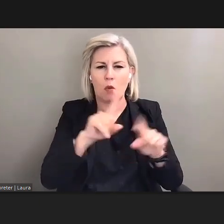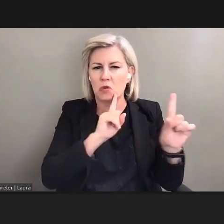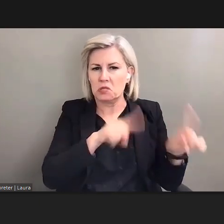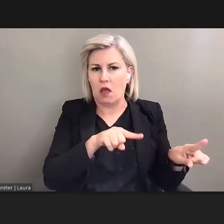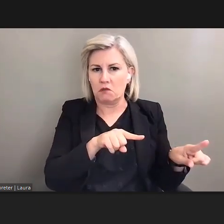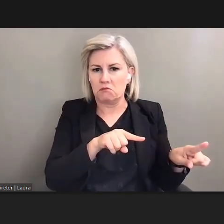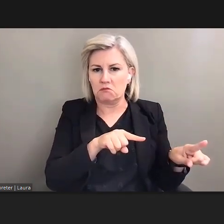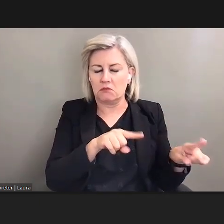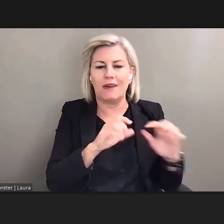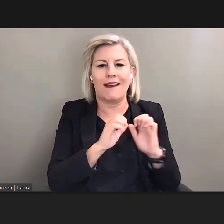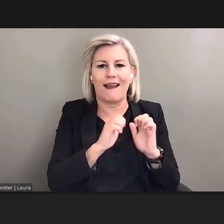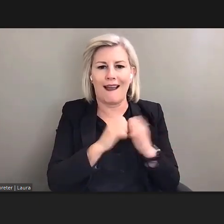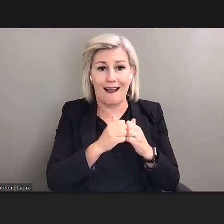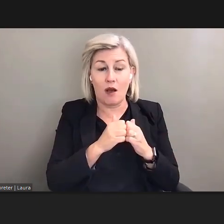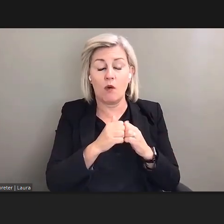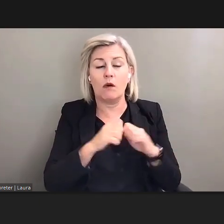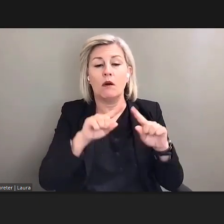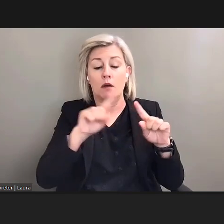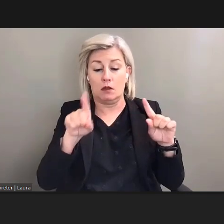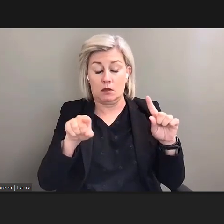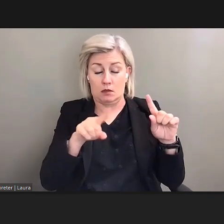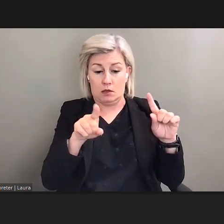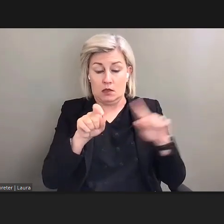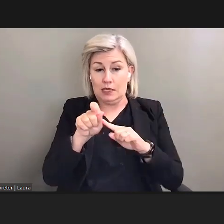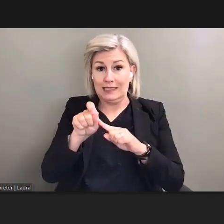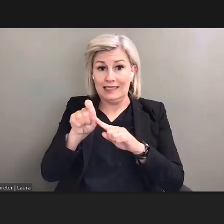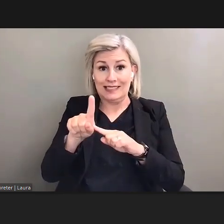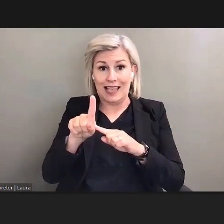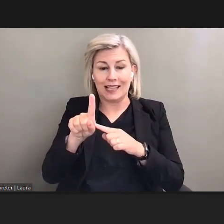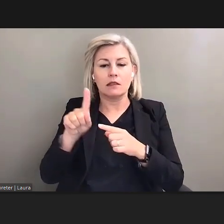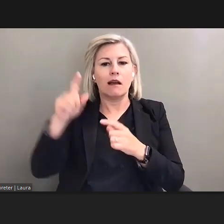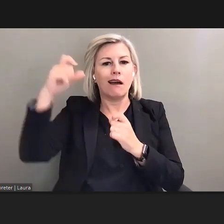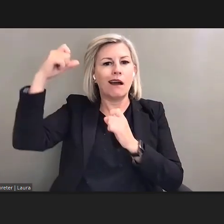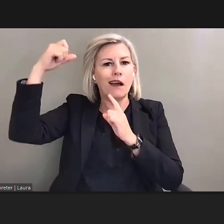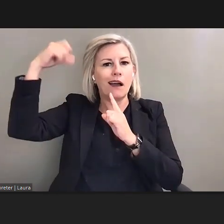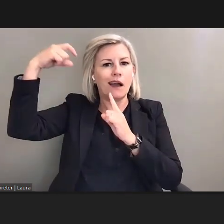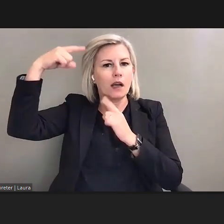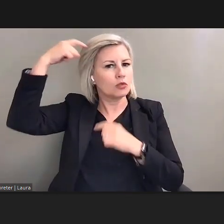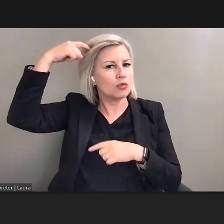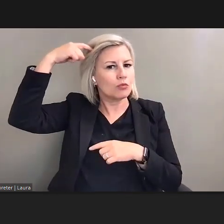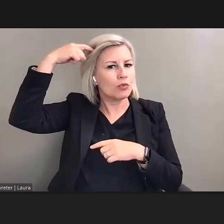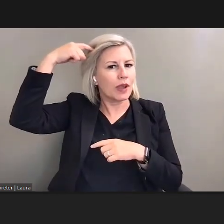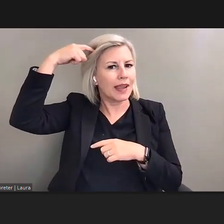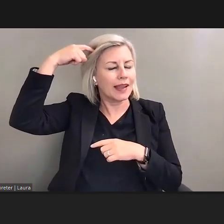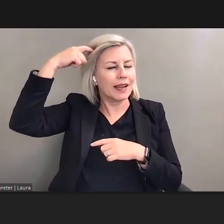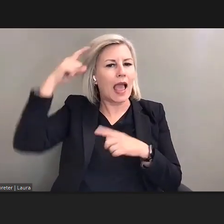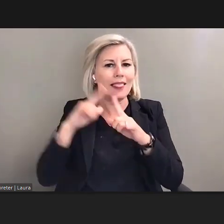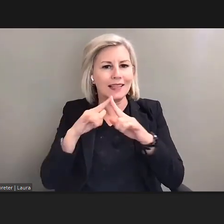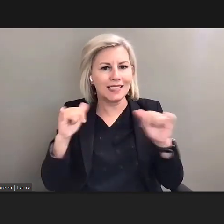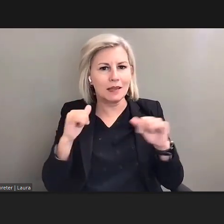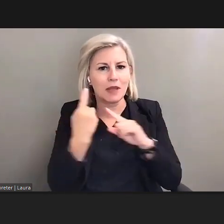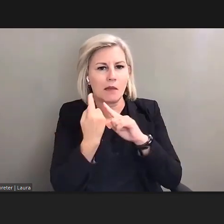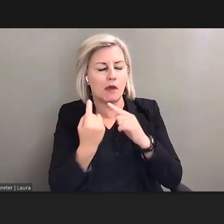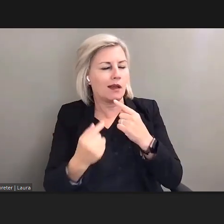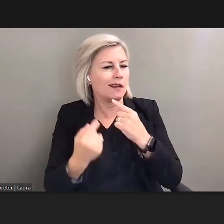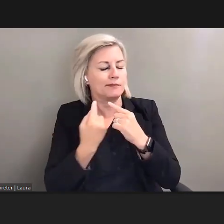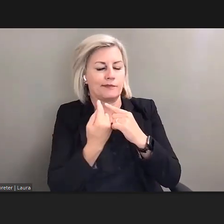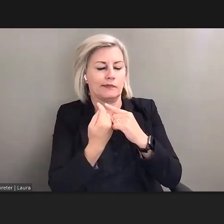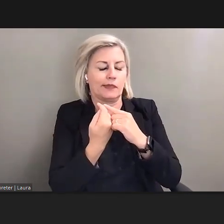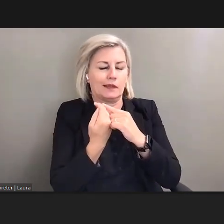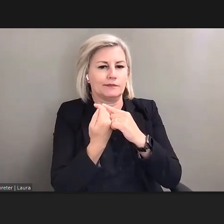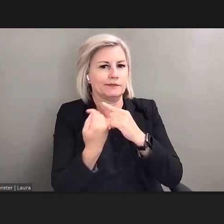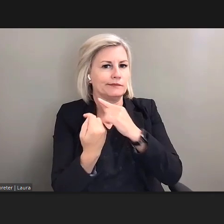sound by sending the signal to the brain while also producing an acoustic emission. And this